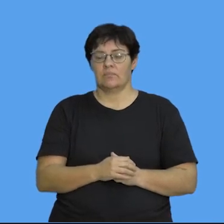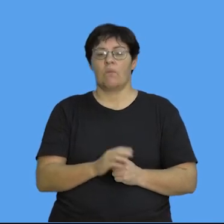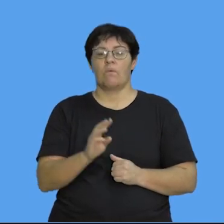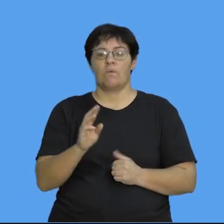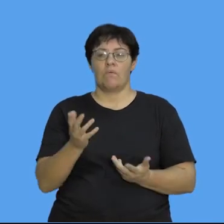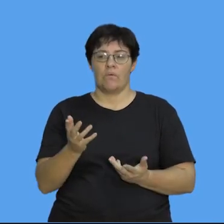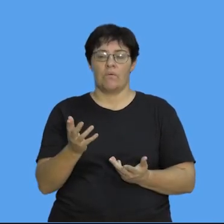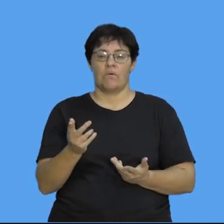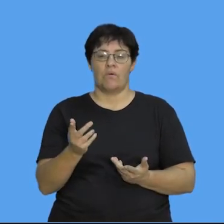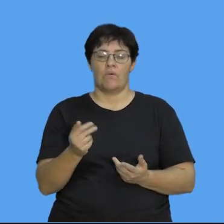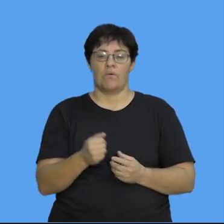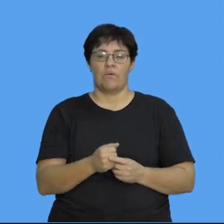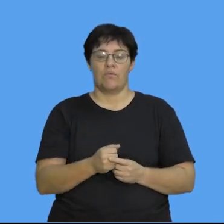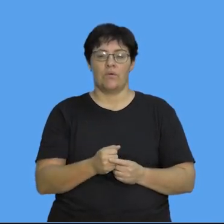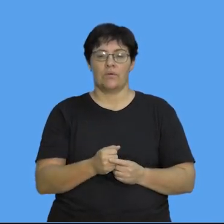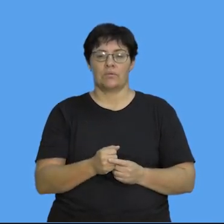keep the plant